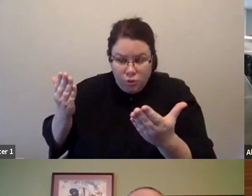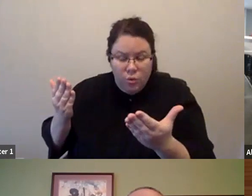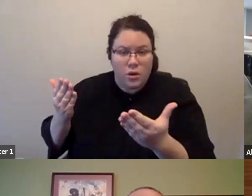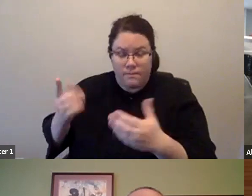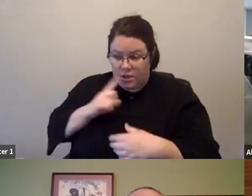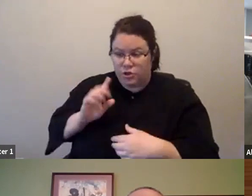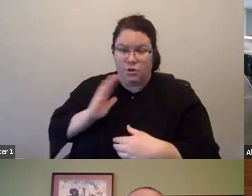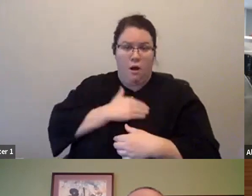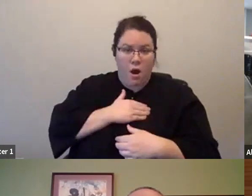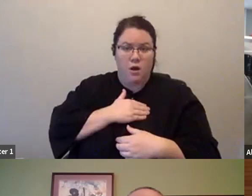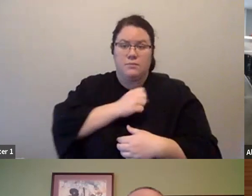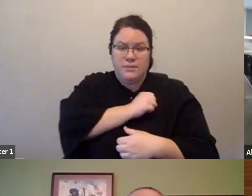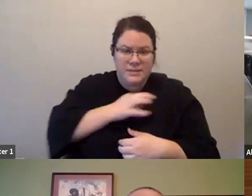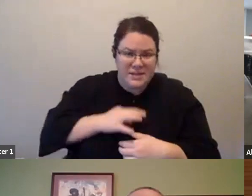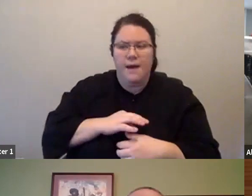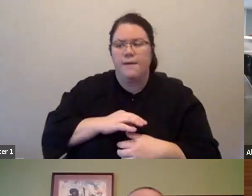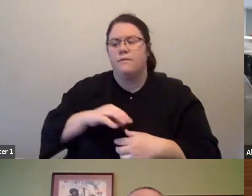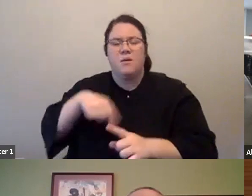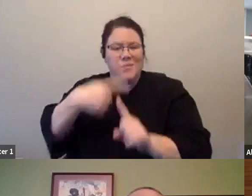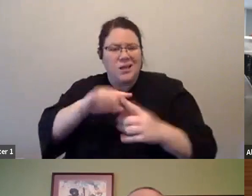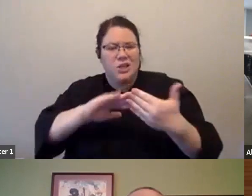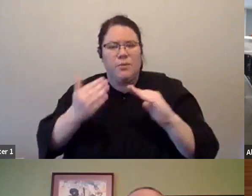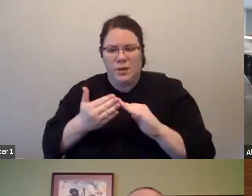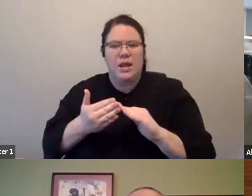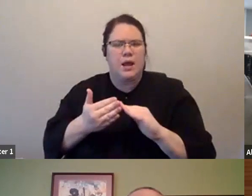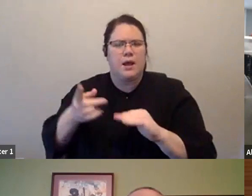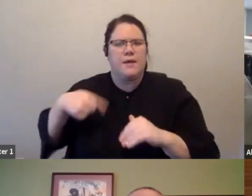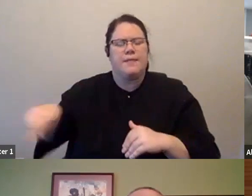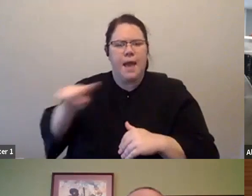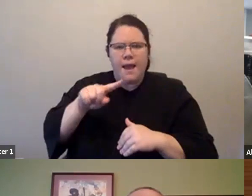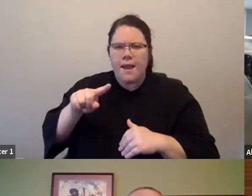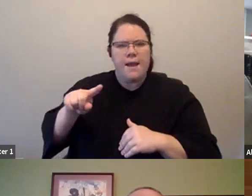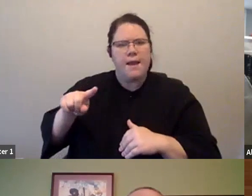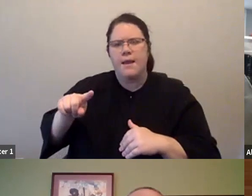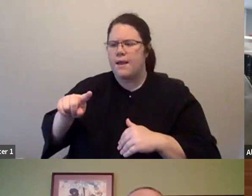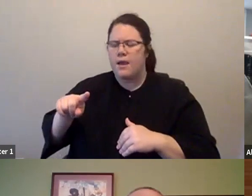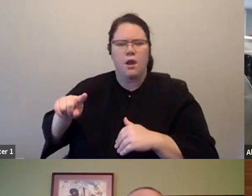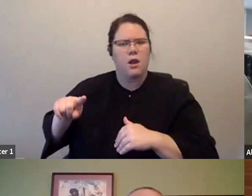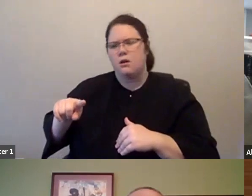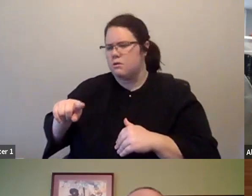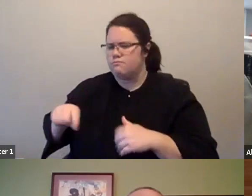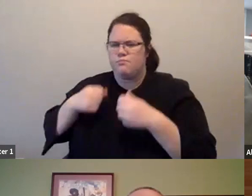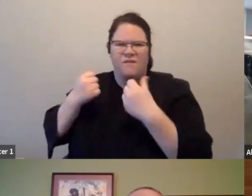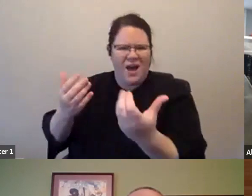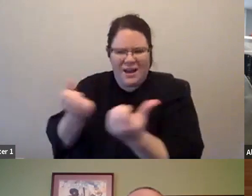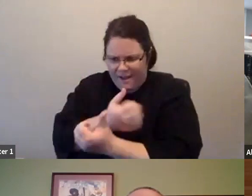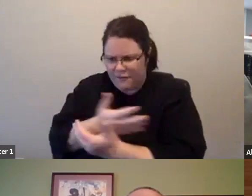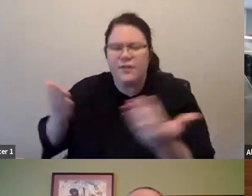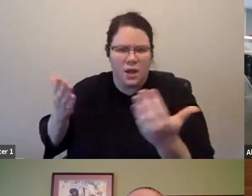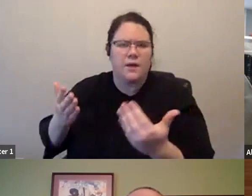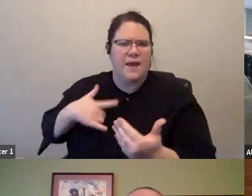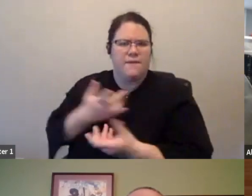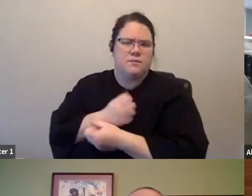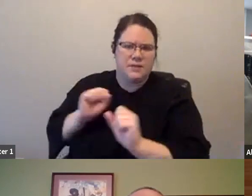employees in the community are in the best possible position. So in saying this, it's like, I think